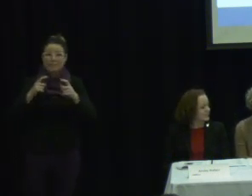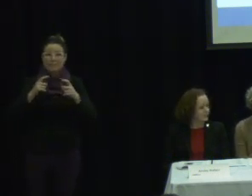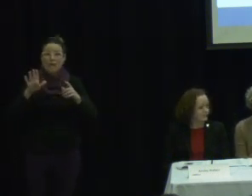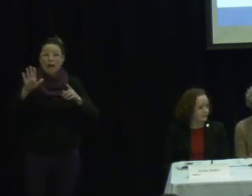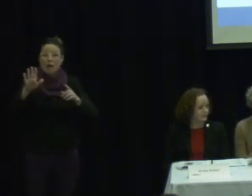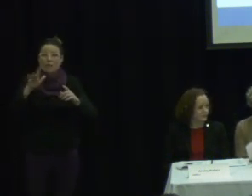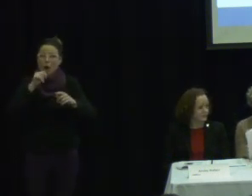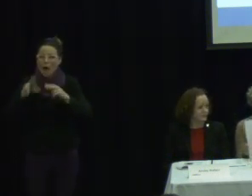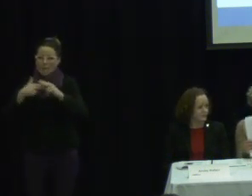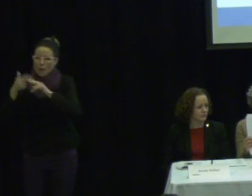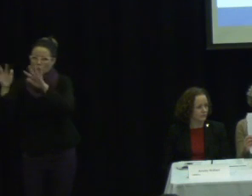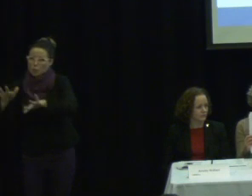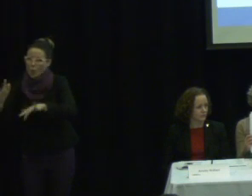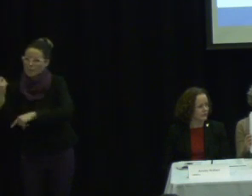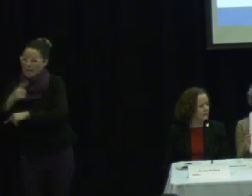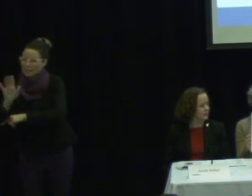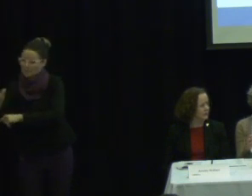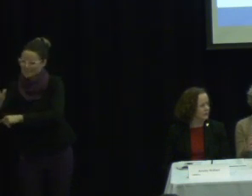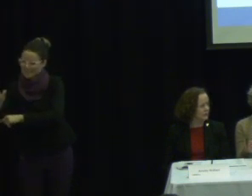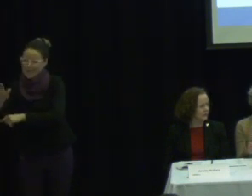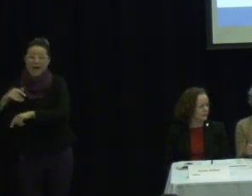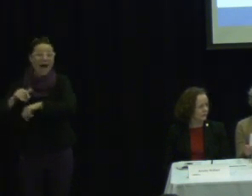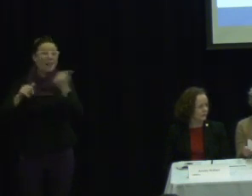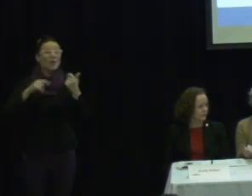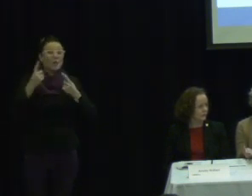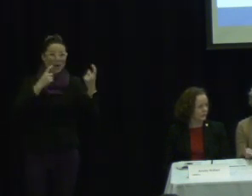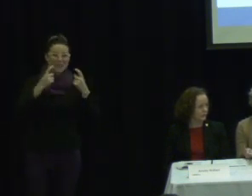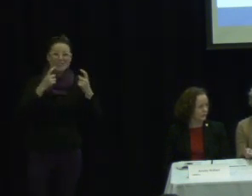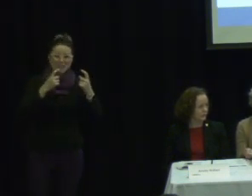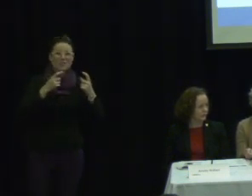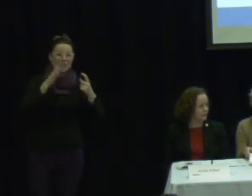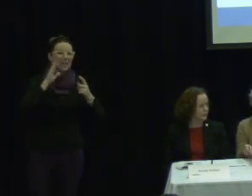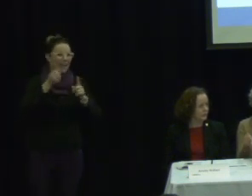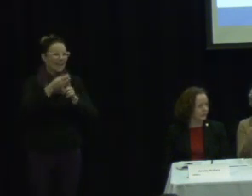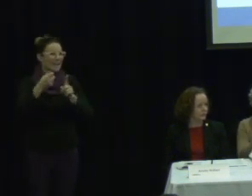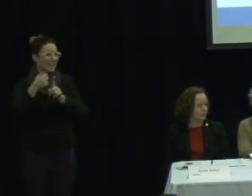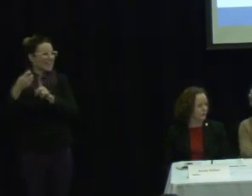I'm going to stop right there. So now it goes to you.